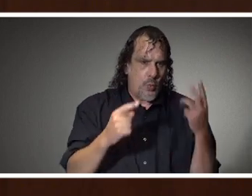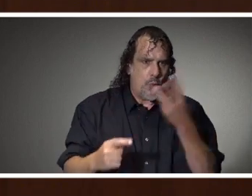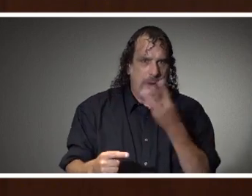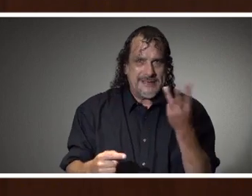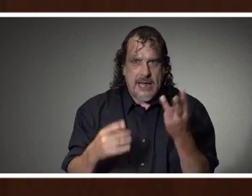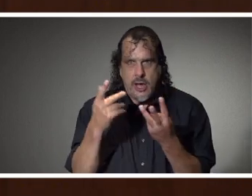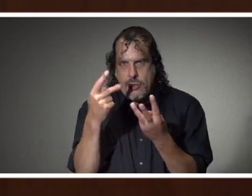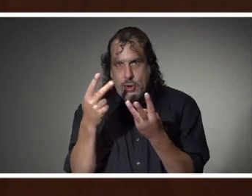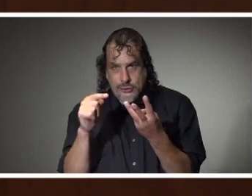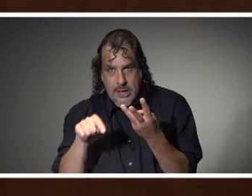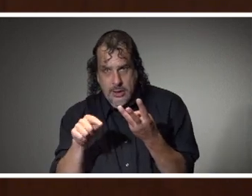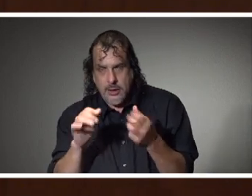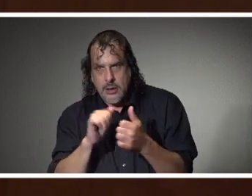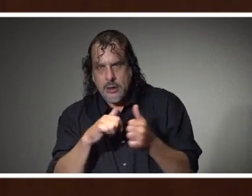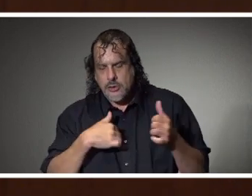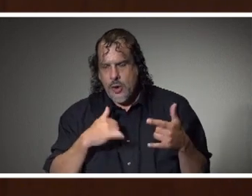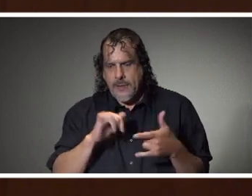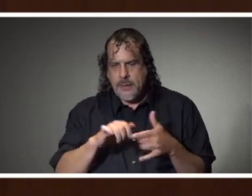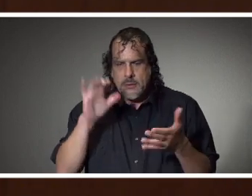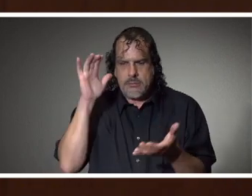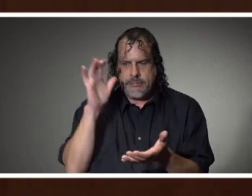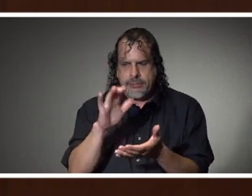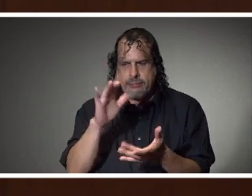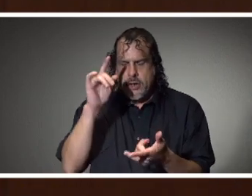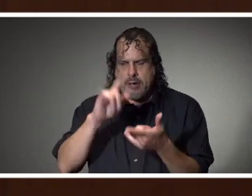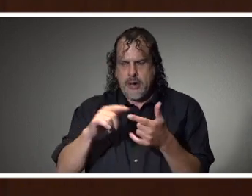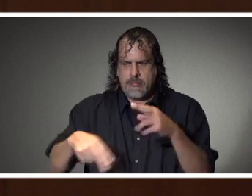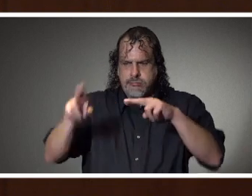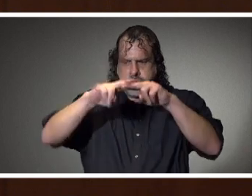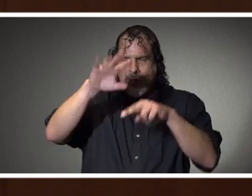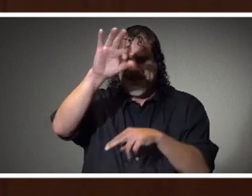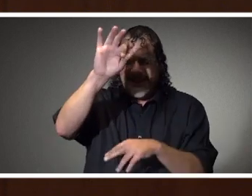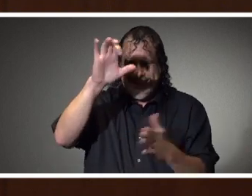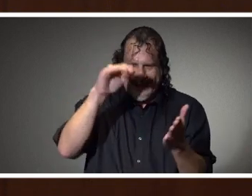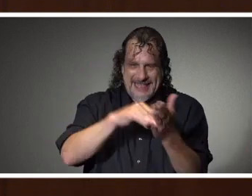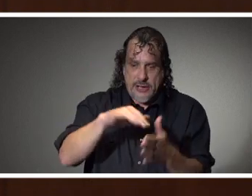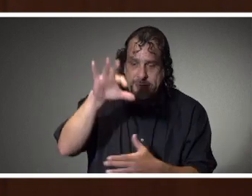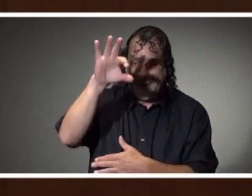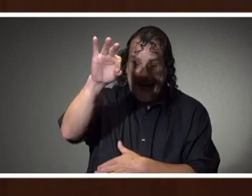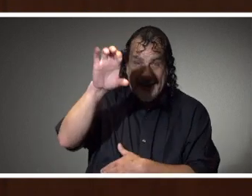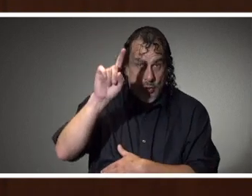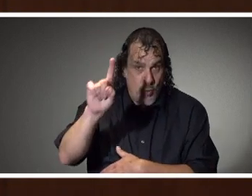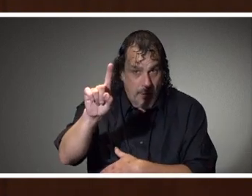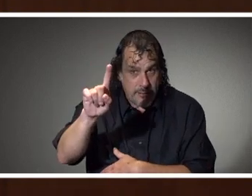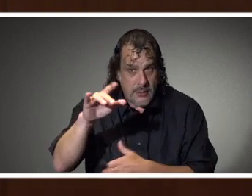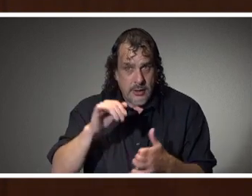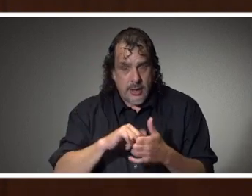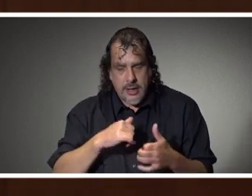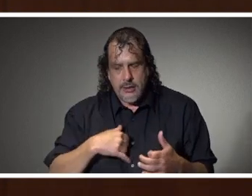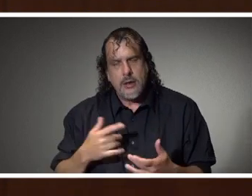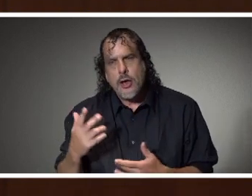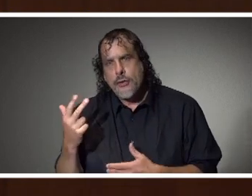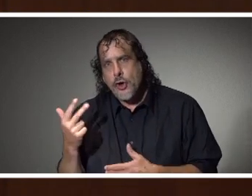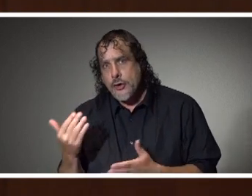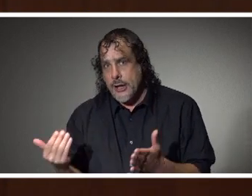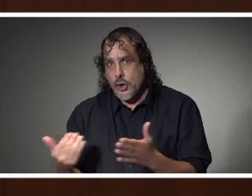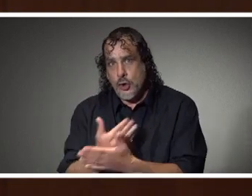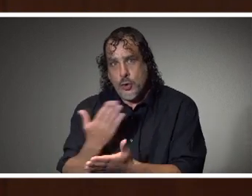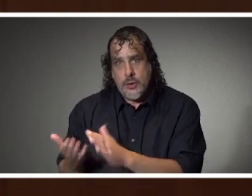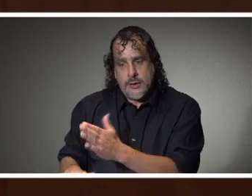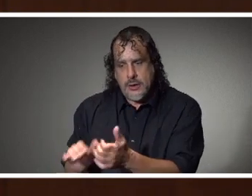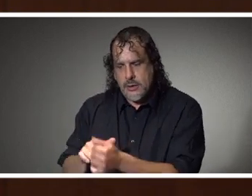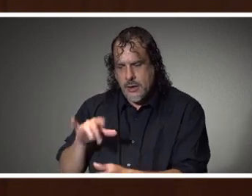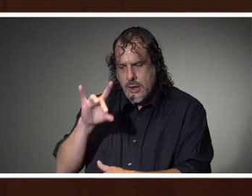That brings our total case count up to 19,091. We are also reporting, sadly, 13 additional deaths, bringing our death total up